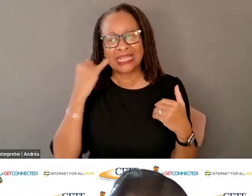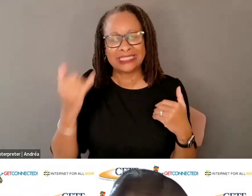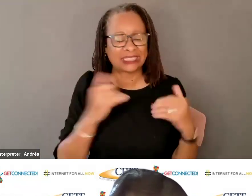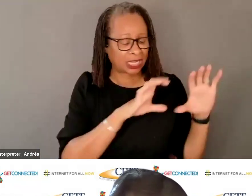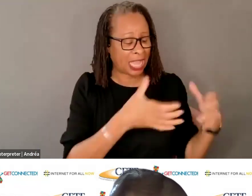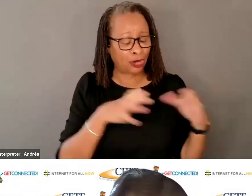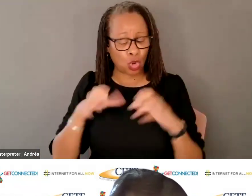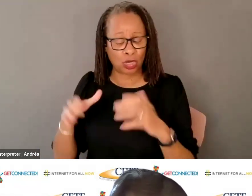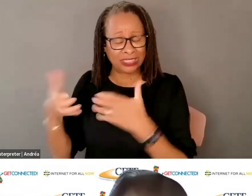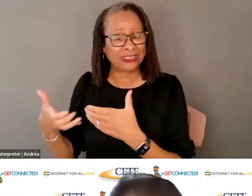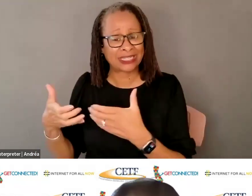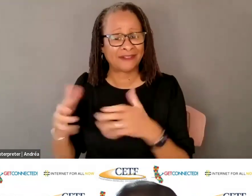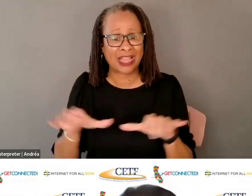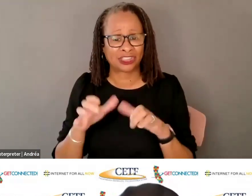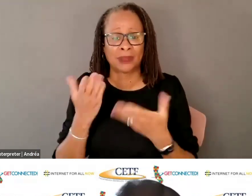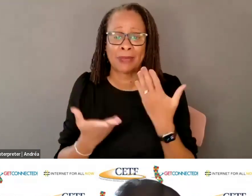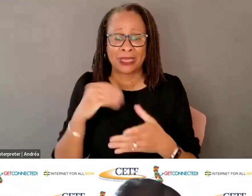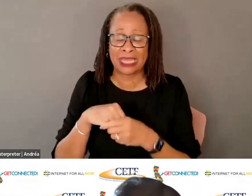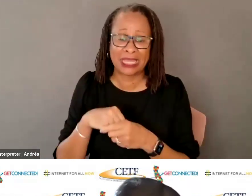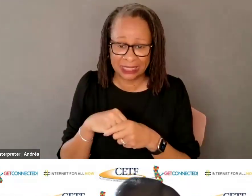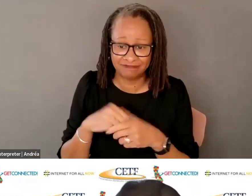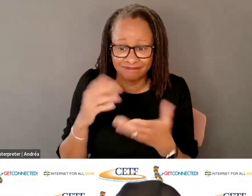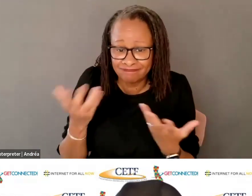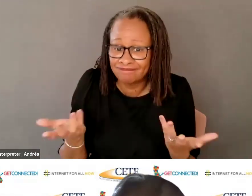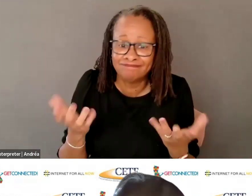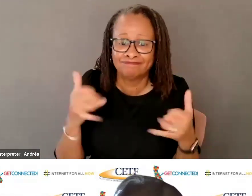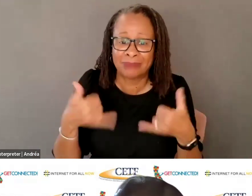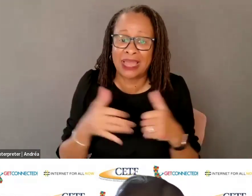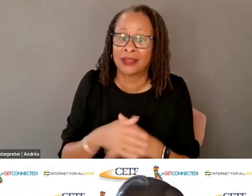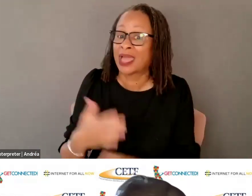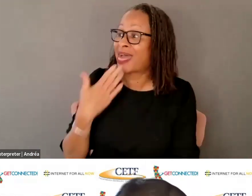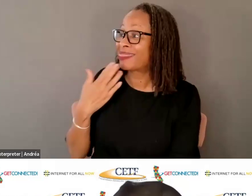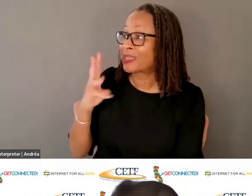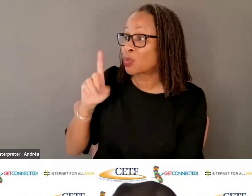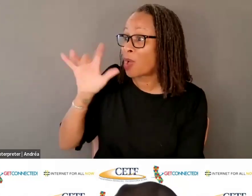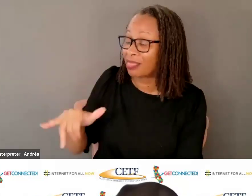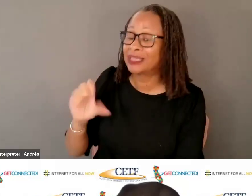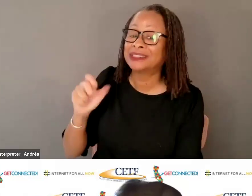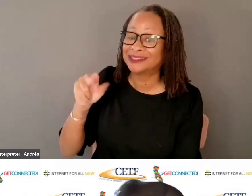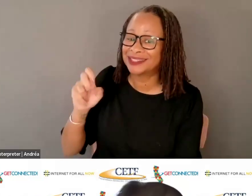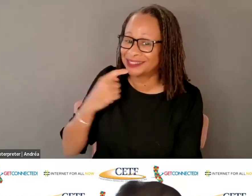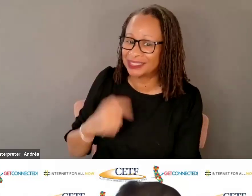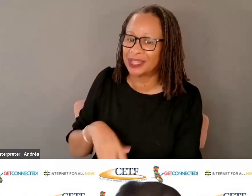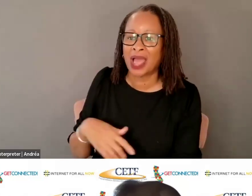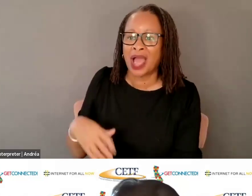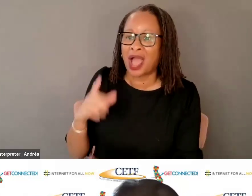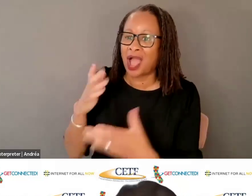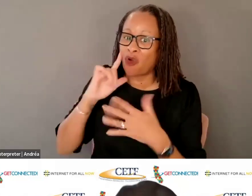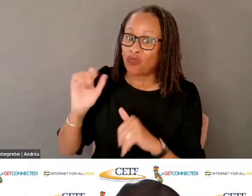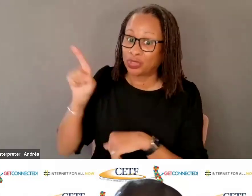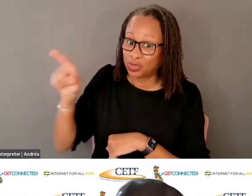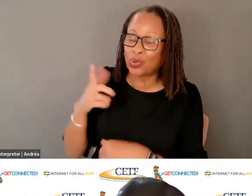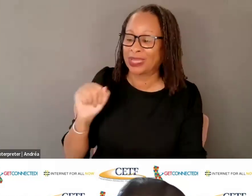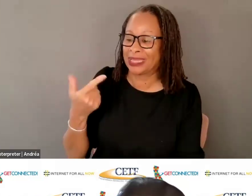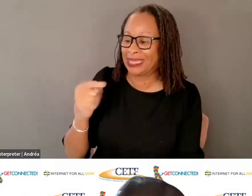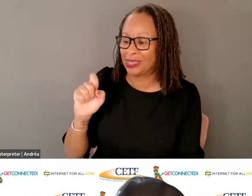be in play out of this? We do. And so thank you, Wally. And I surely hope you and Gateway Cities and your